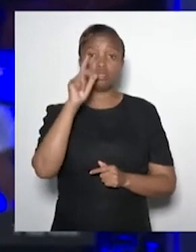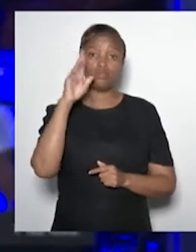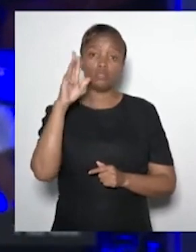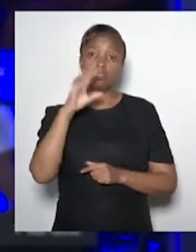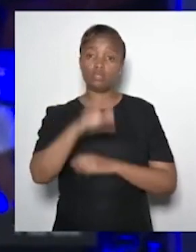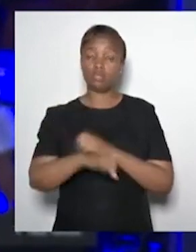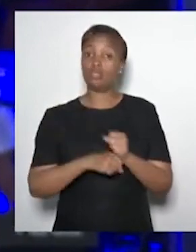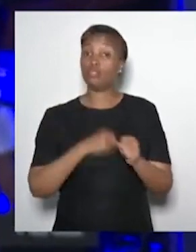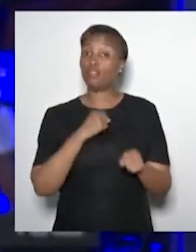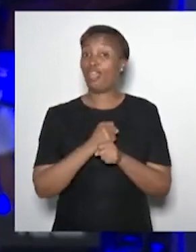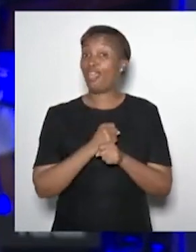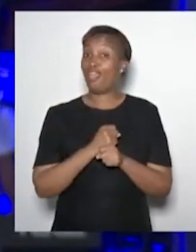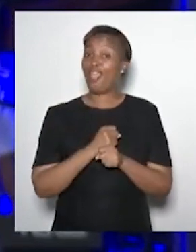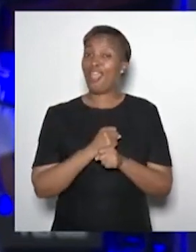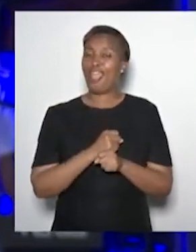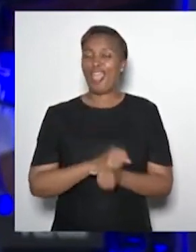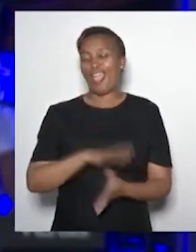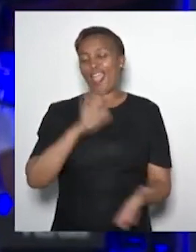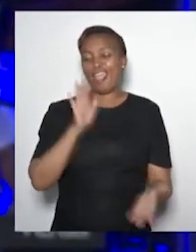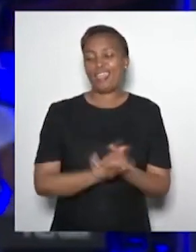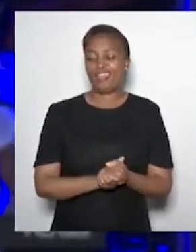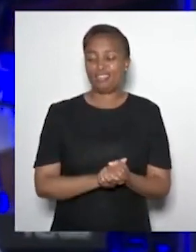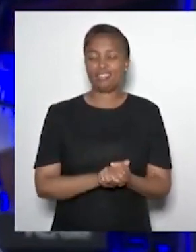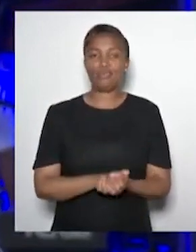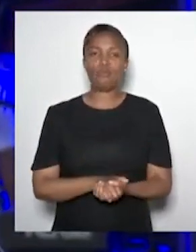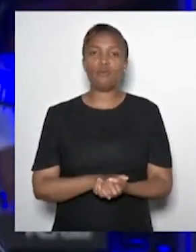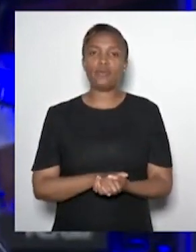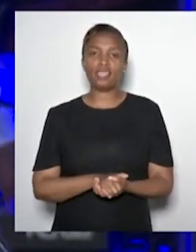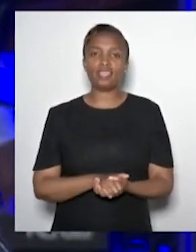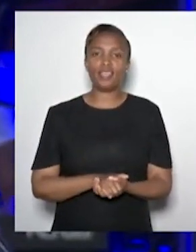My killer girl.